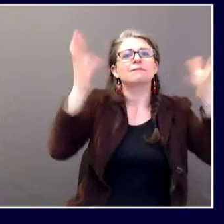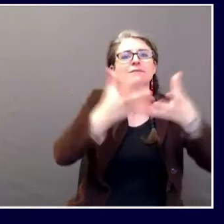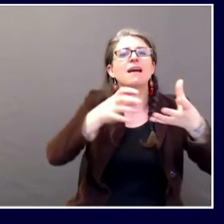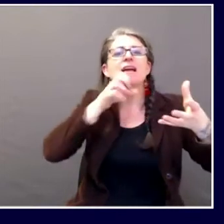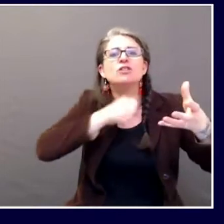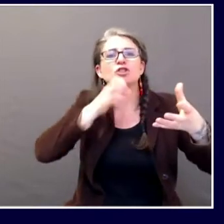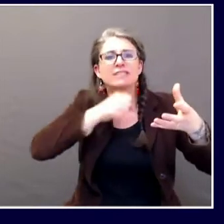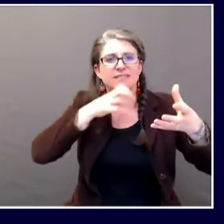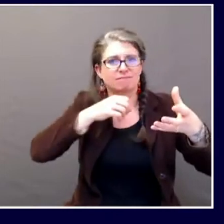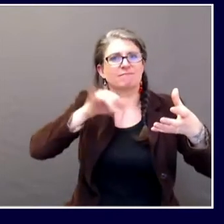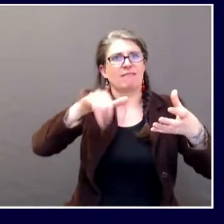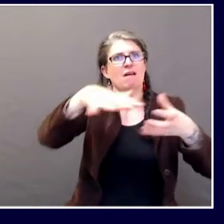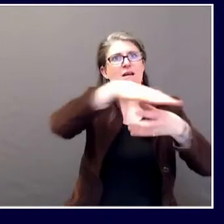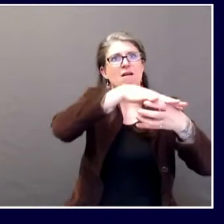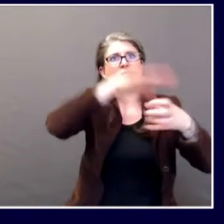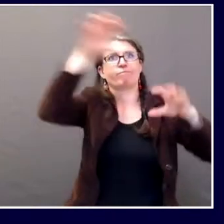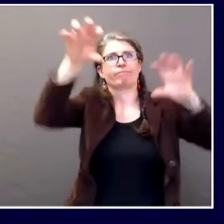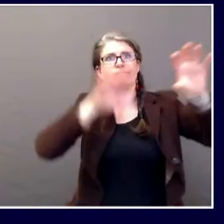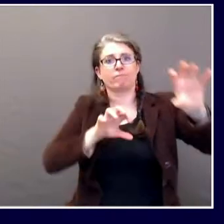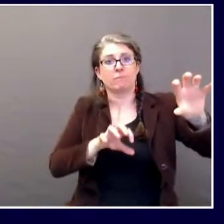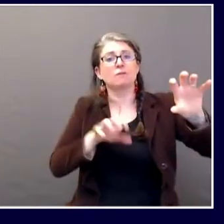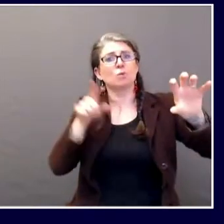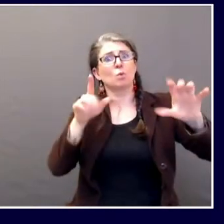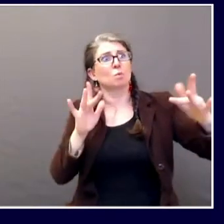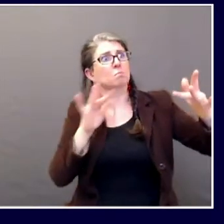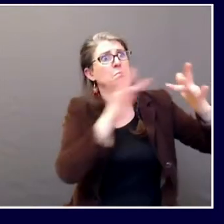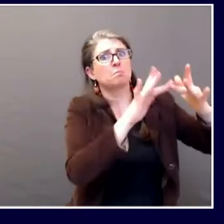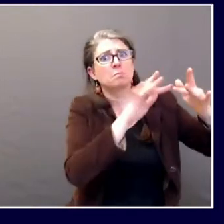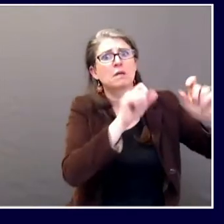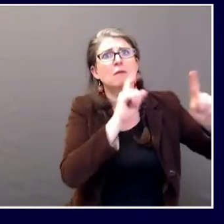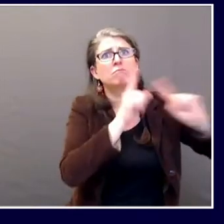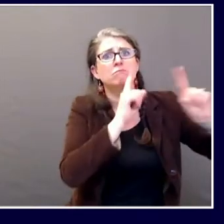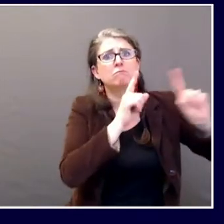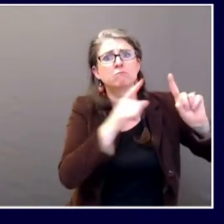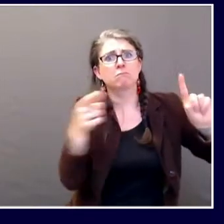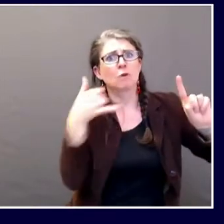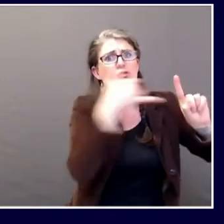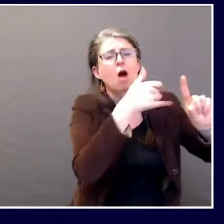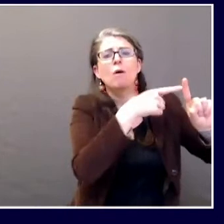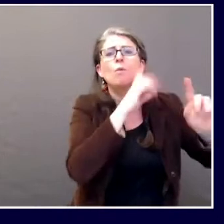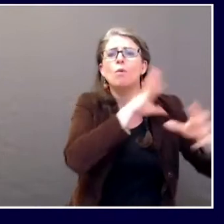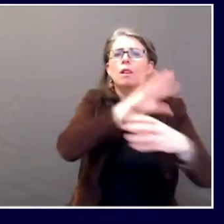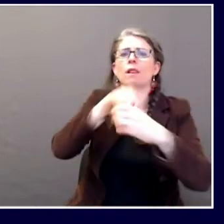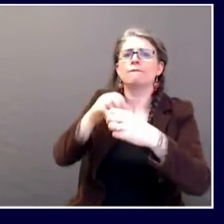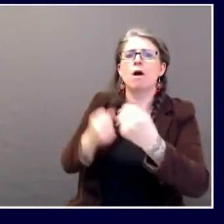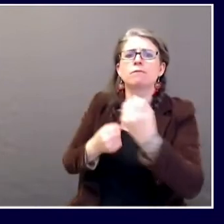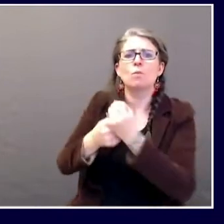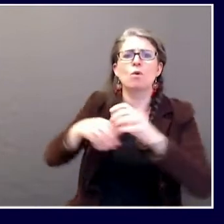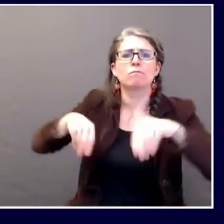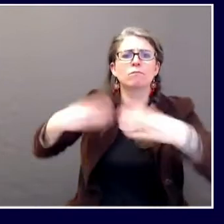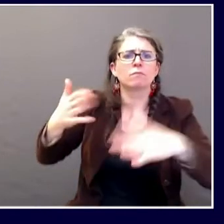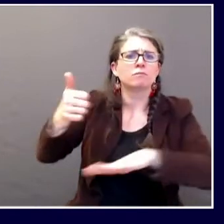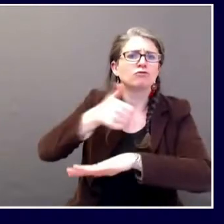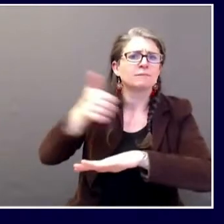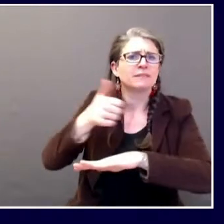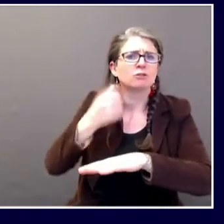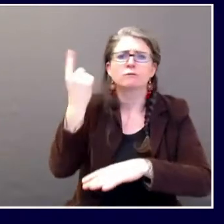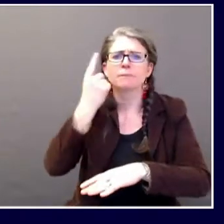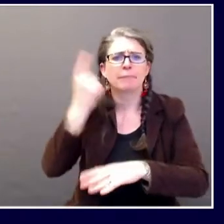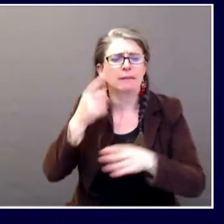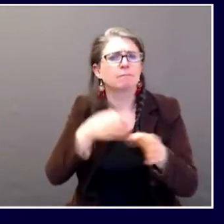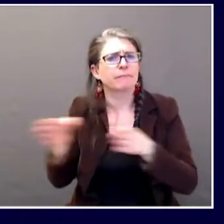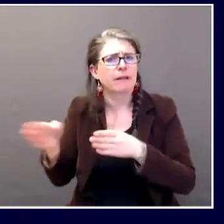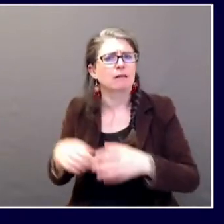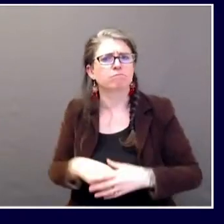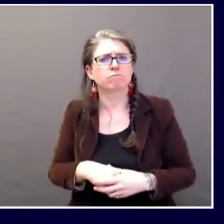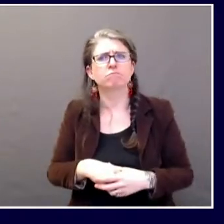that's the plan that's in the works right now. Is there any clear idea of when that might be implemented? It will